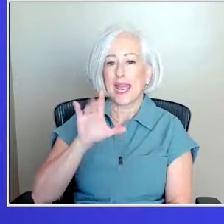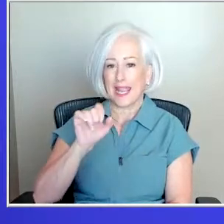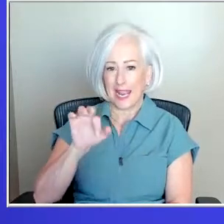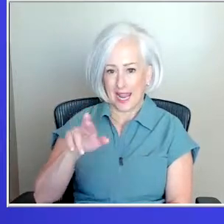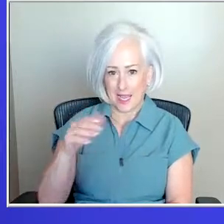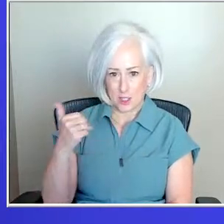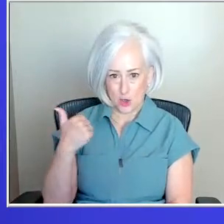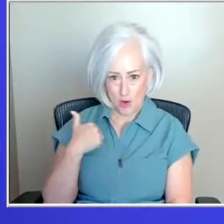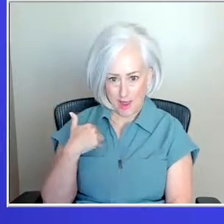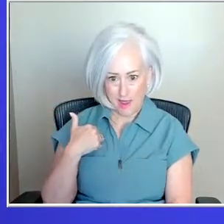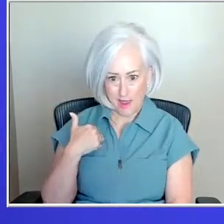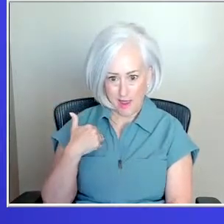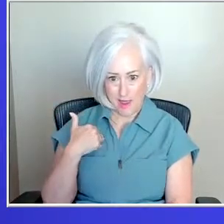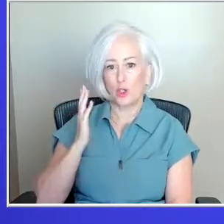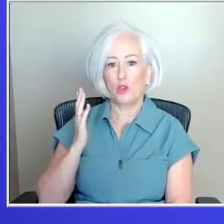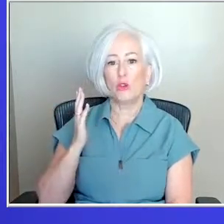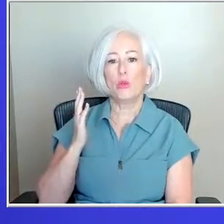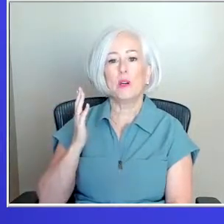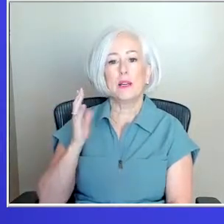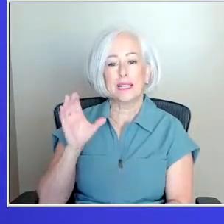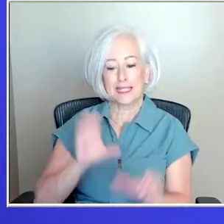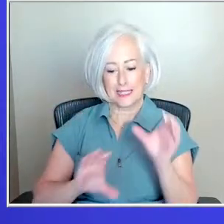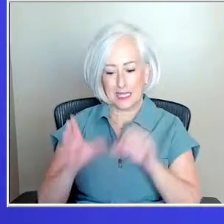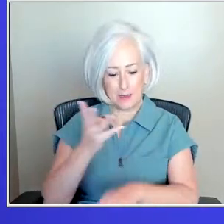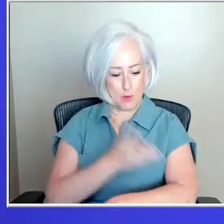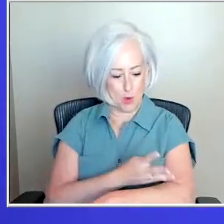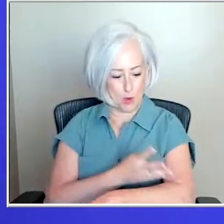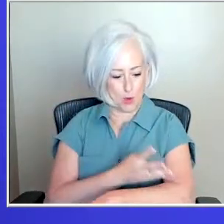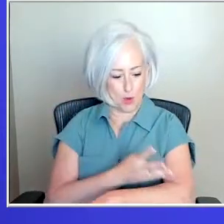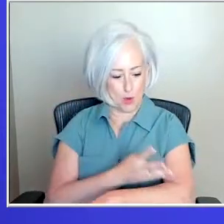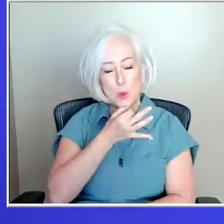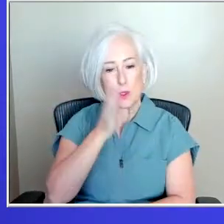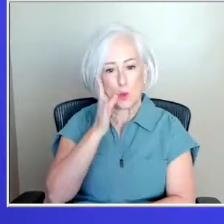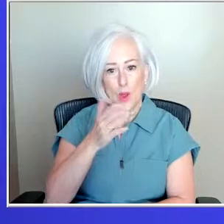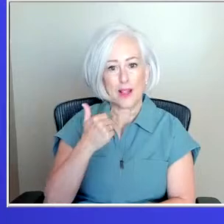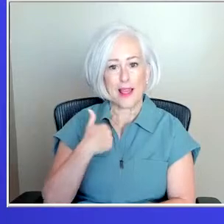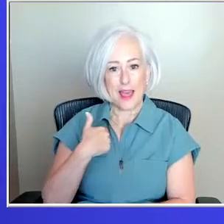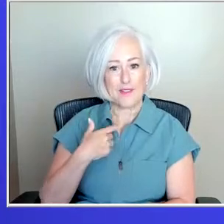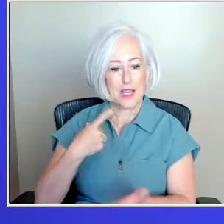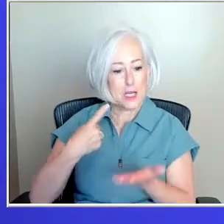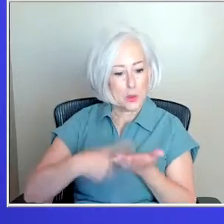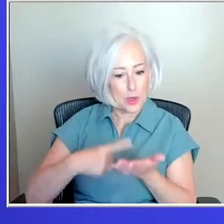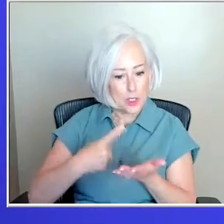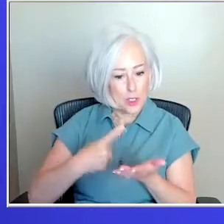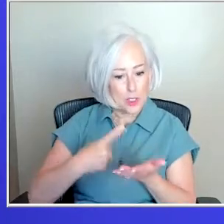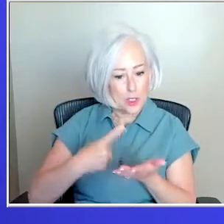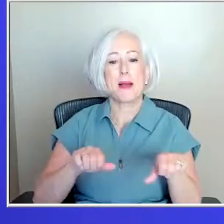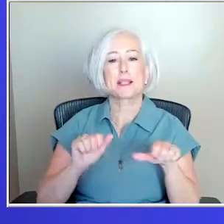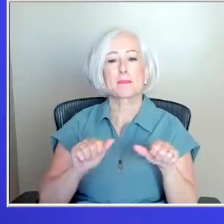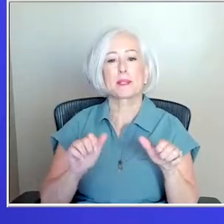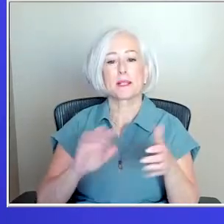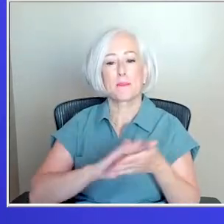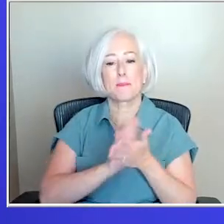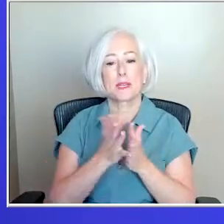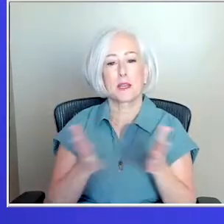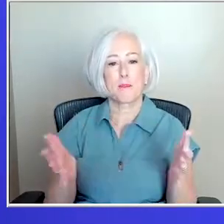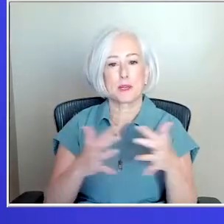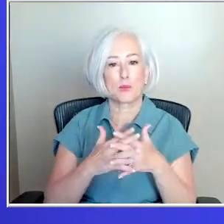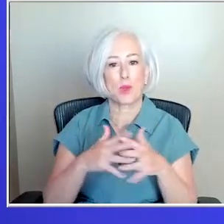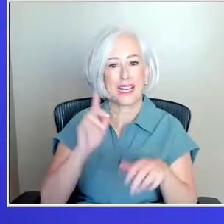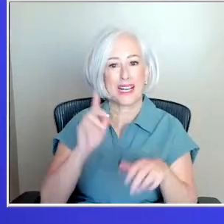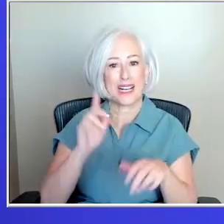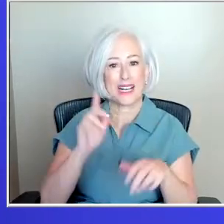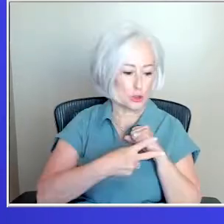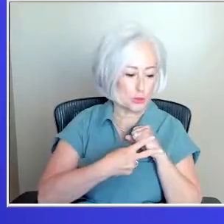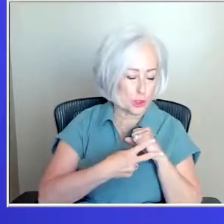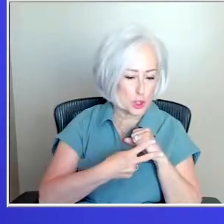starting fairly soon, we had the discussion about fertility preservation and deciding if we wanted to go through